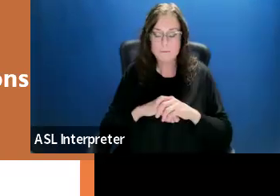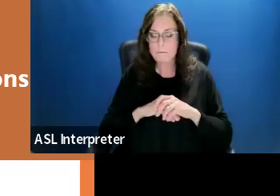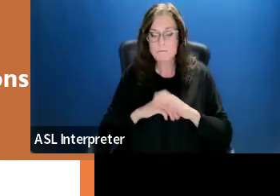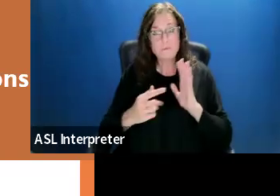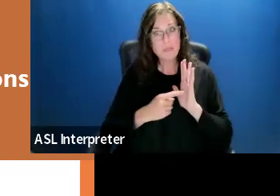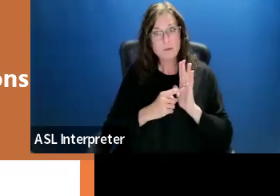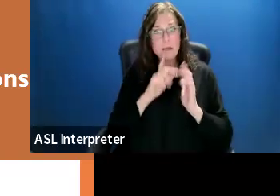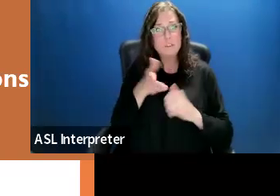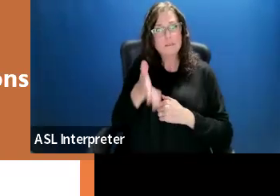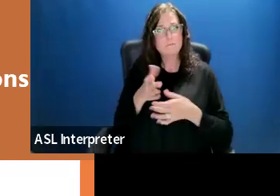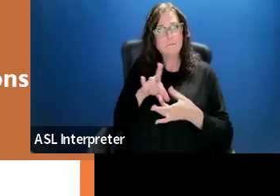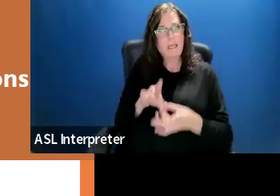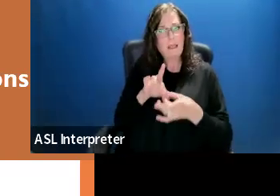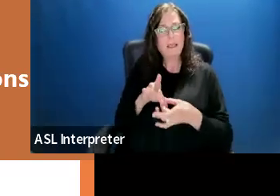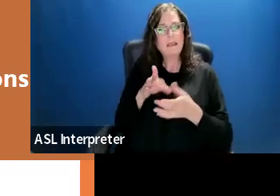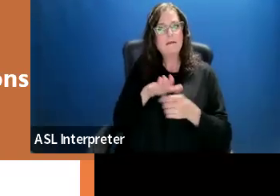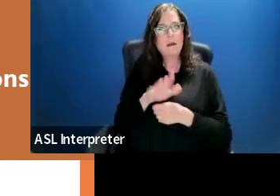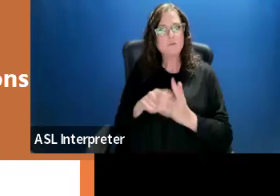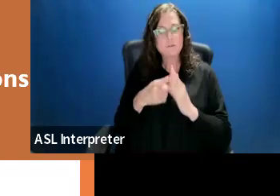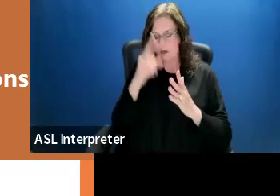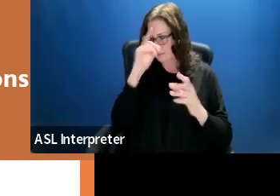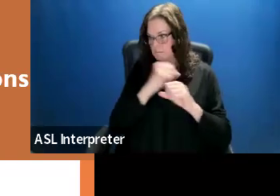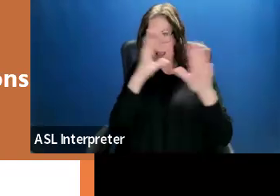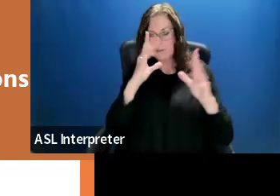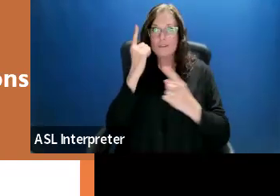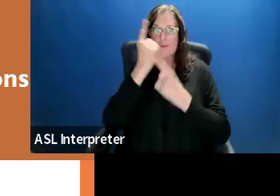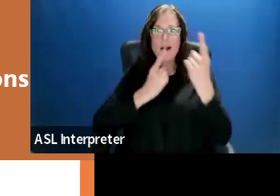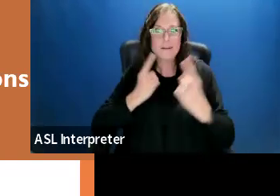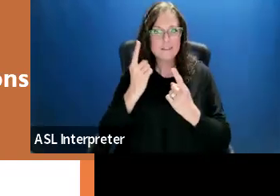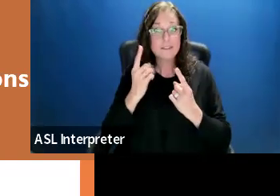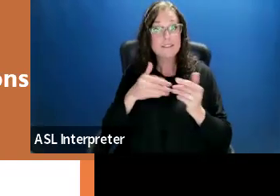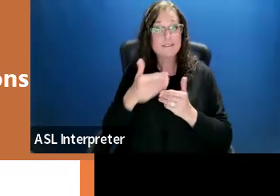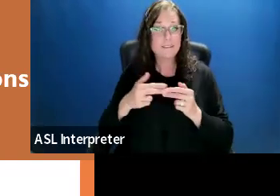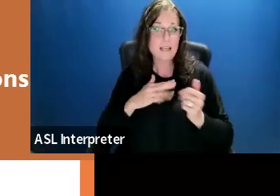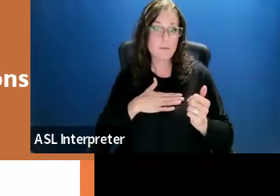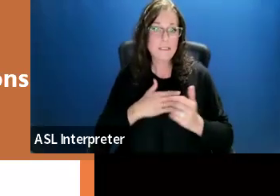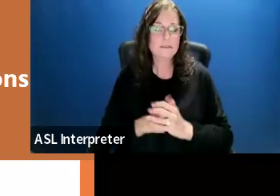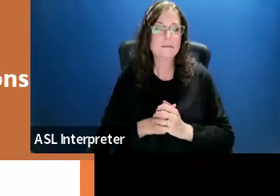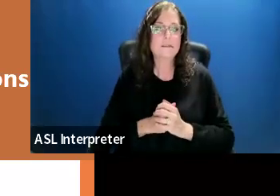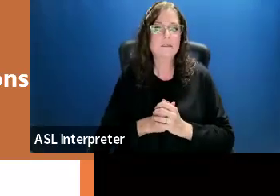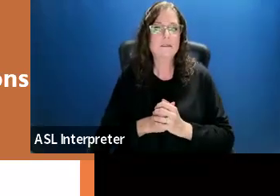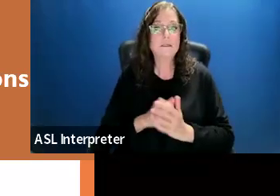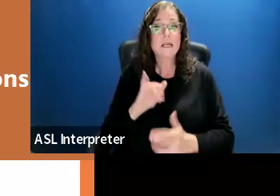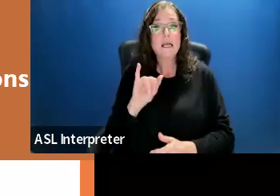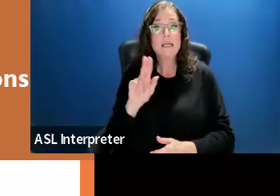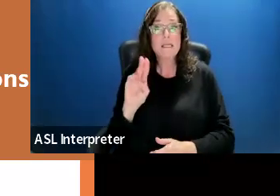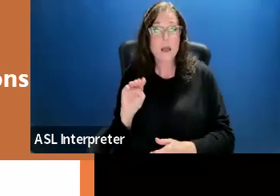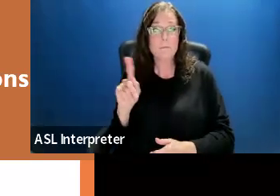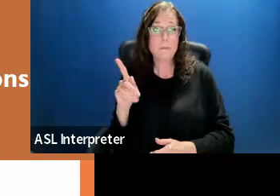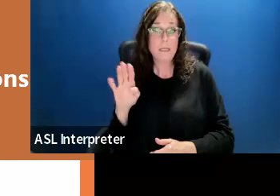sometimes simply being is enough to spark imagination and wonder. Next slide, please. Yum Yum Dim